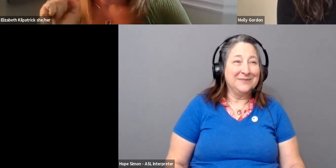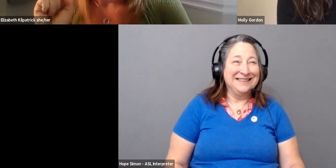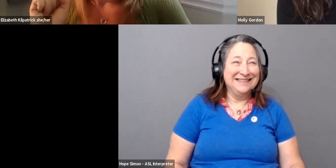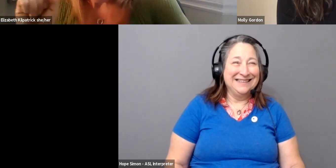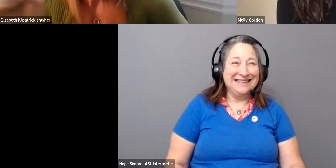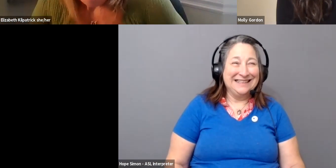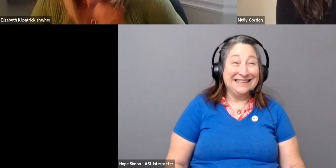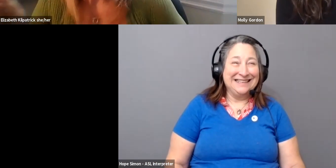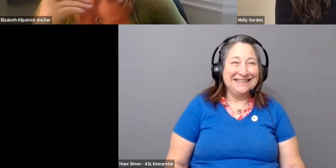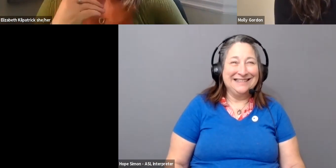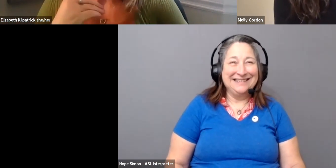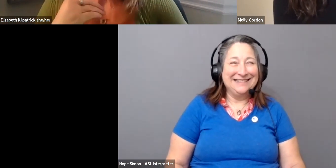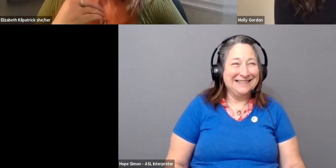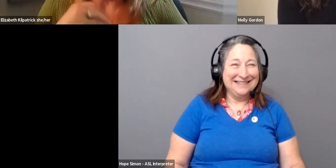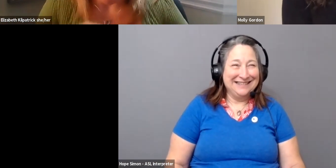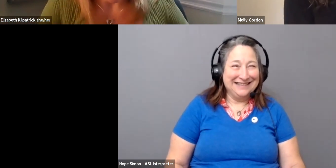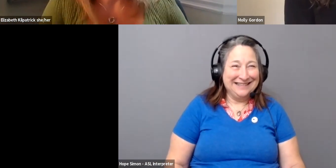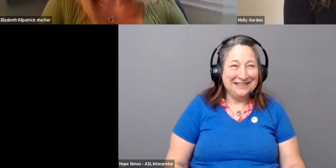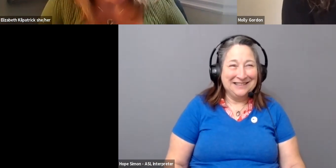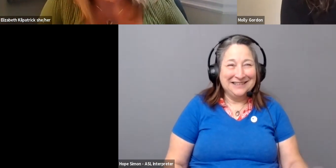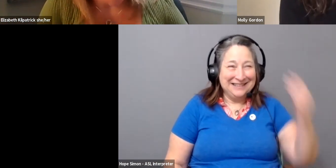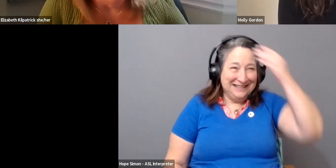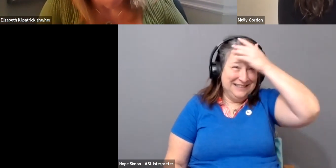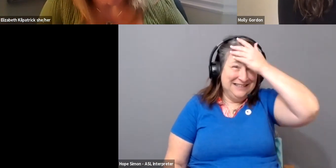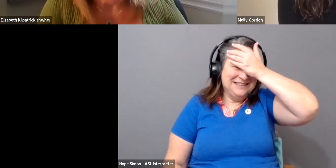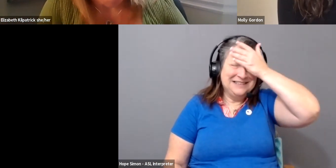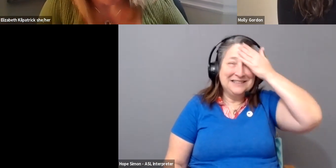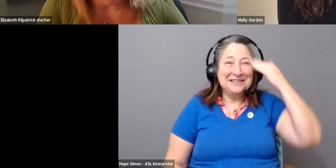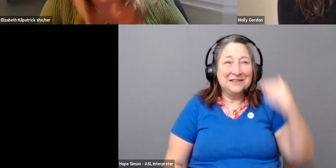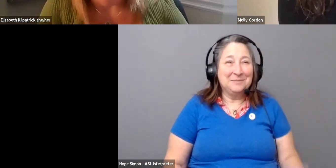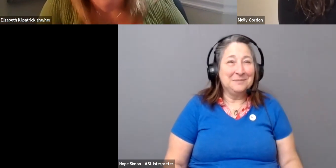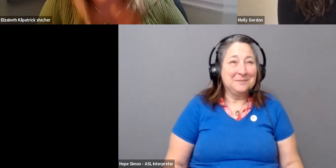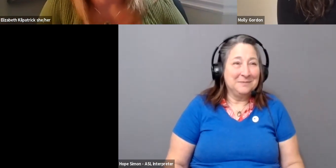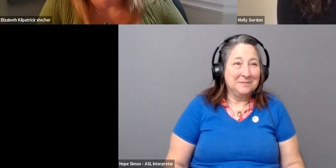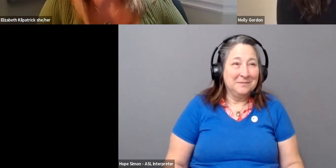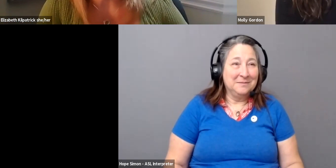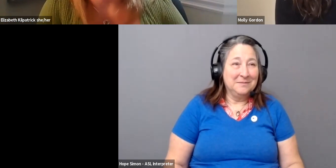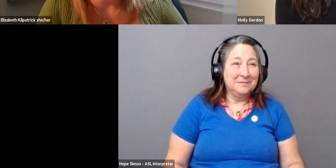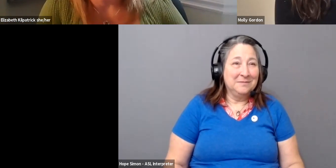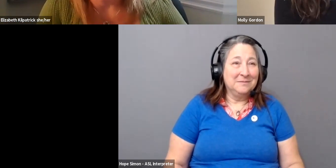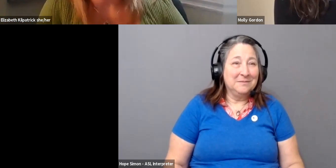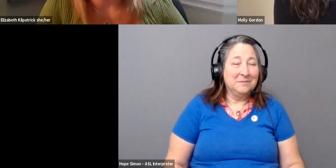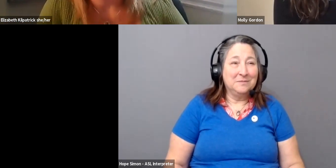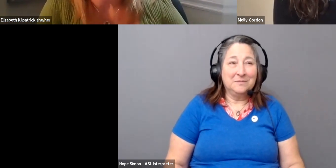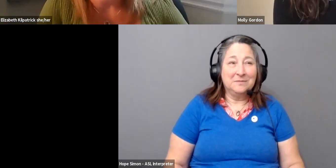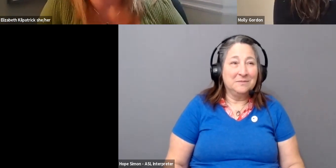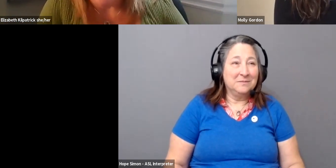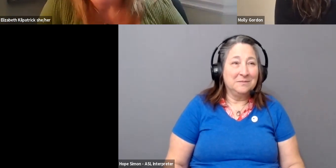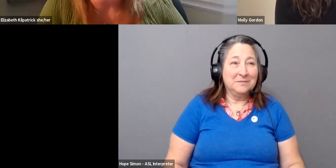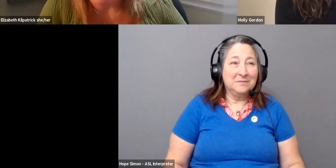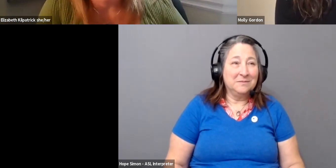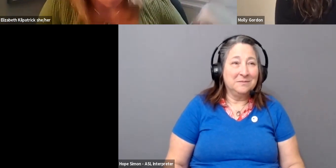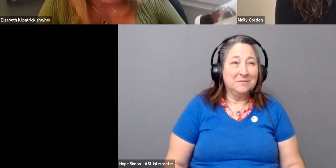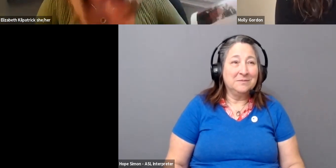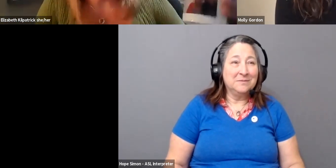you who were featured in this movie. Only like a year ago did I get rid of all the hundreds of mementos, and when I went to go